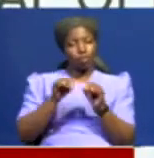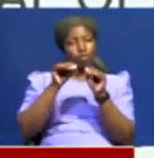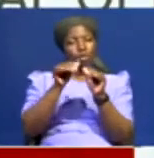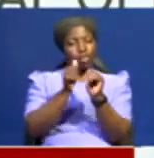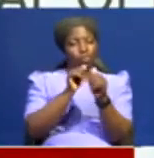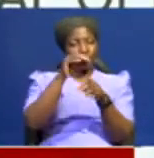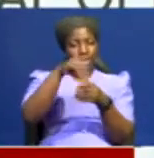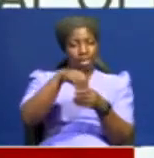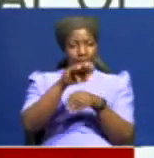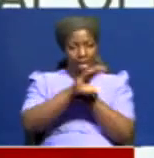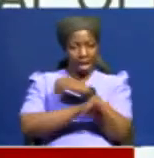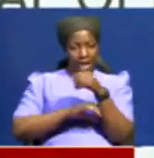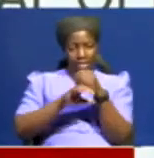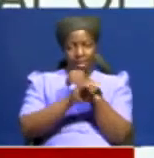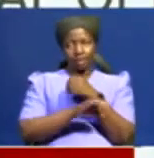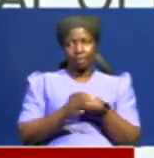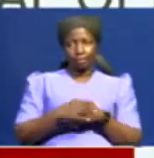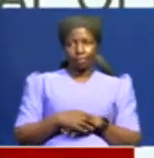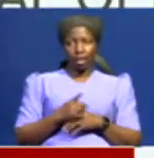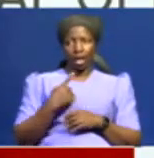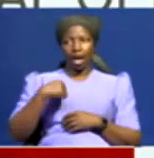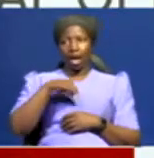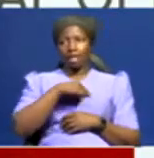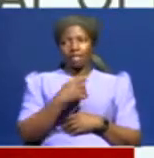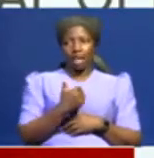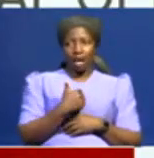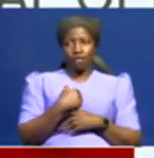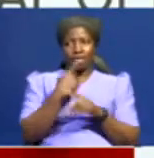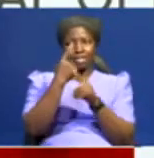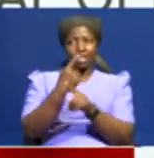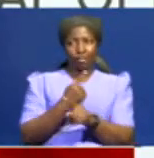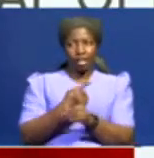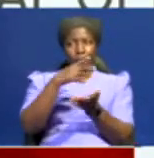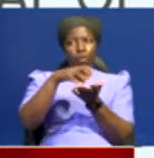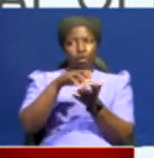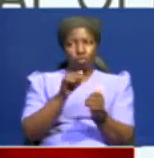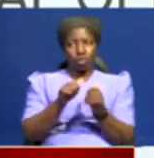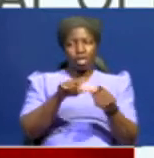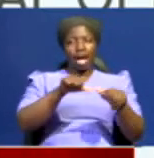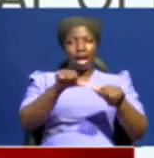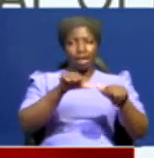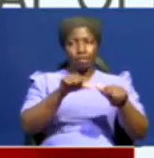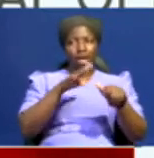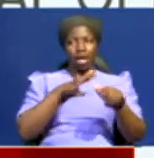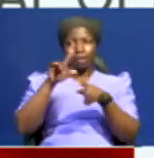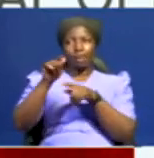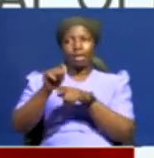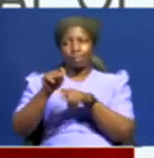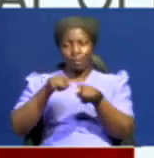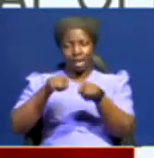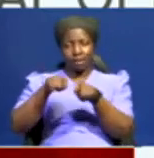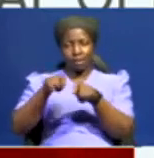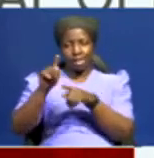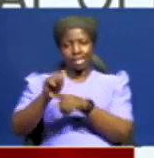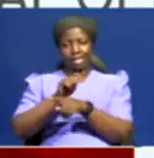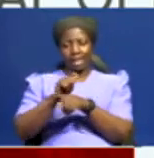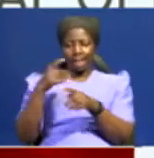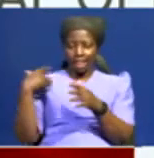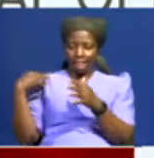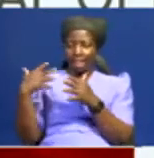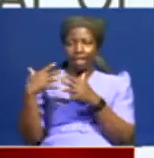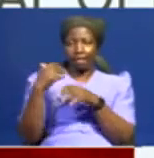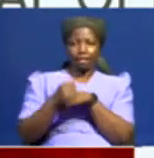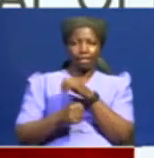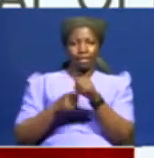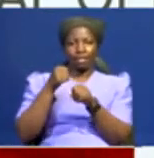have invested heavily in various sports administration and management trainings over the year as part